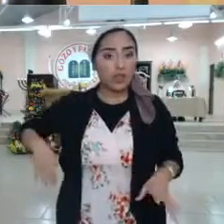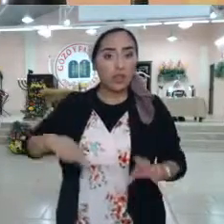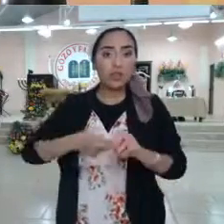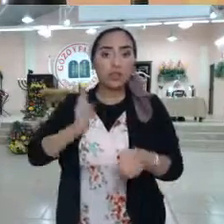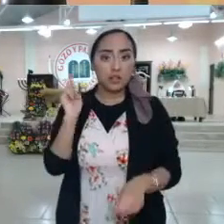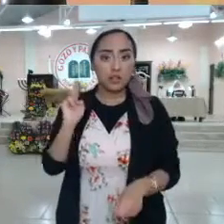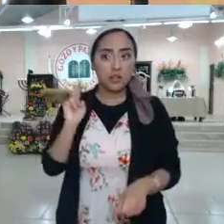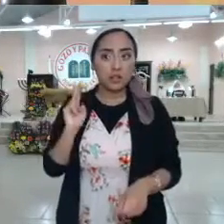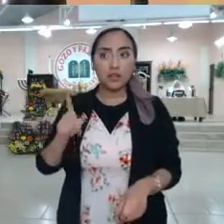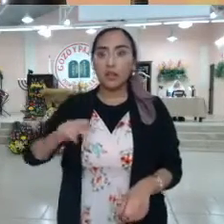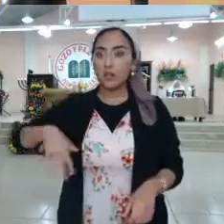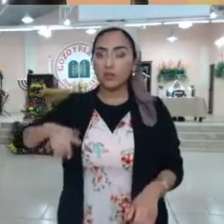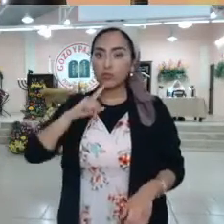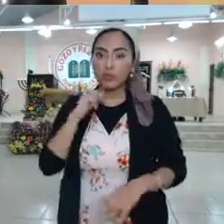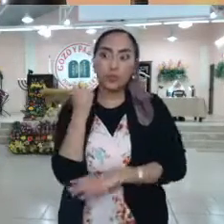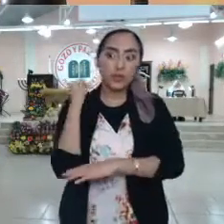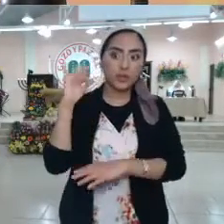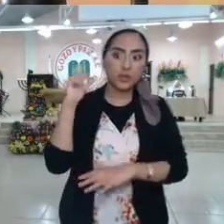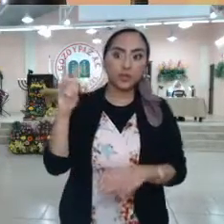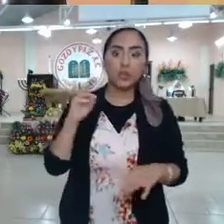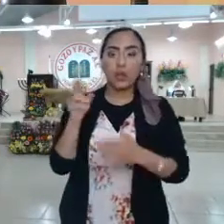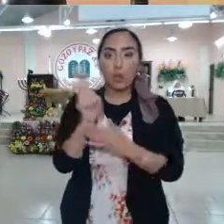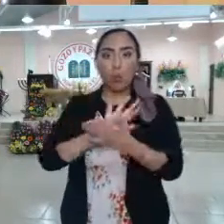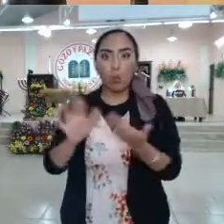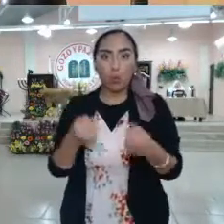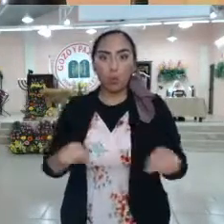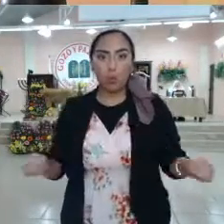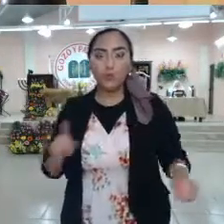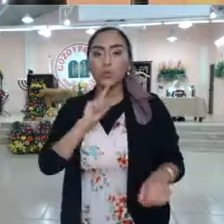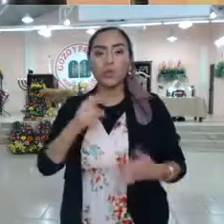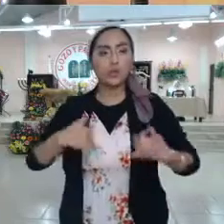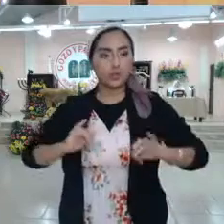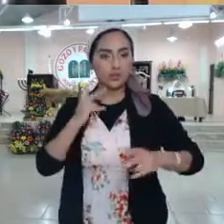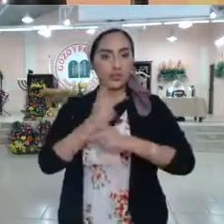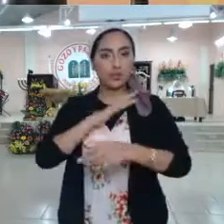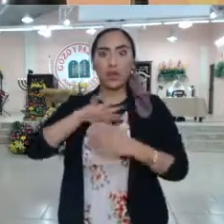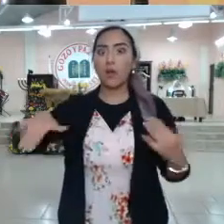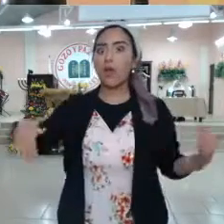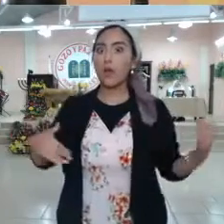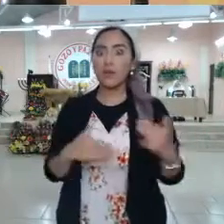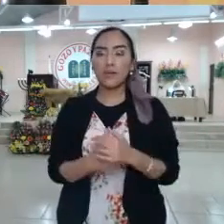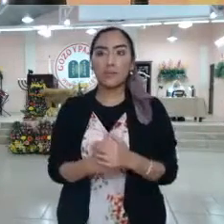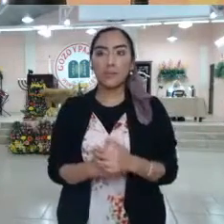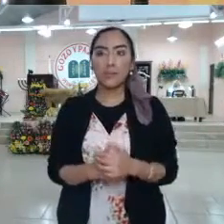in holiness, they haven't apostated, they haven't denied Joshua and his holy Torah, they keep